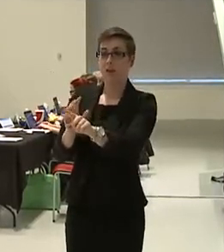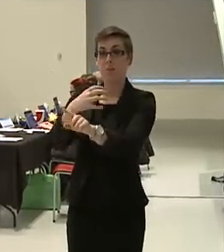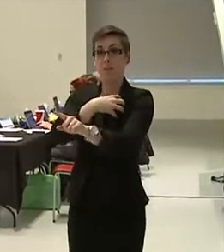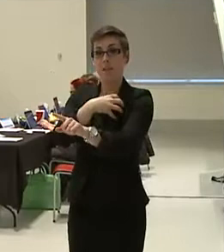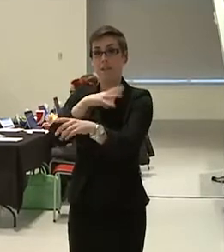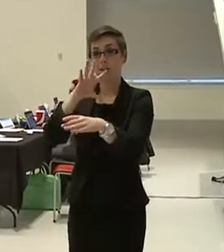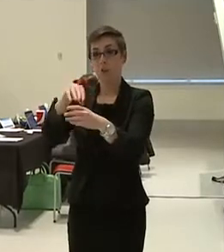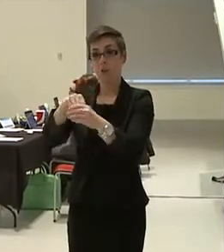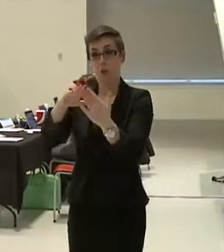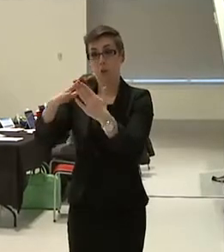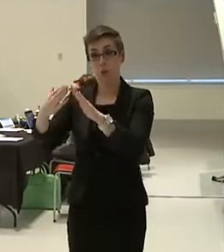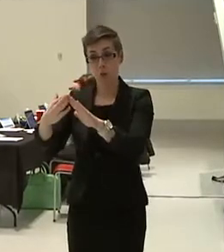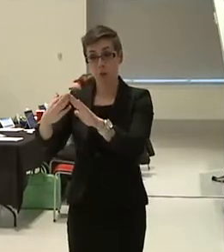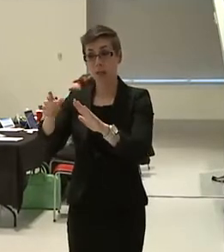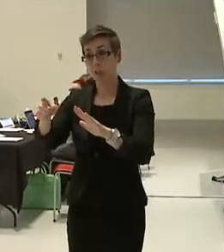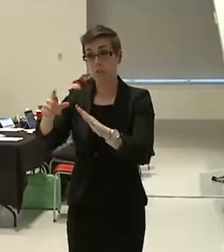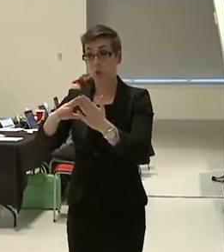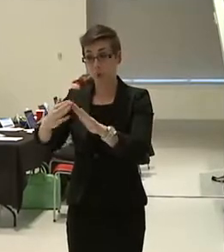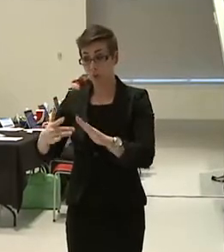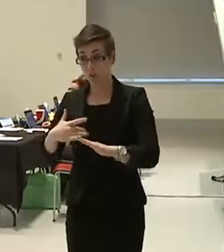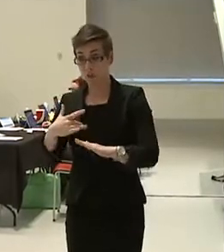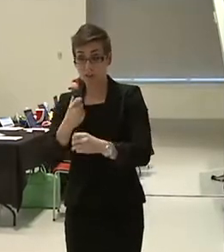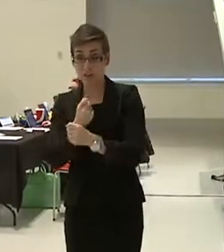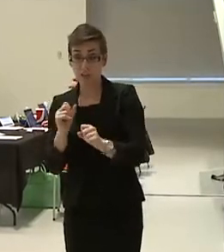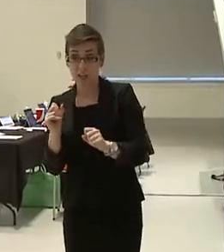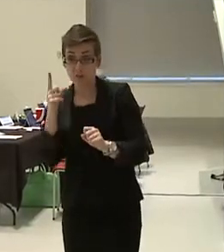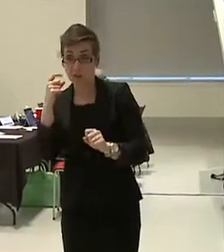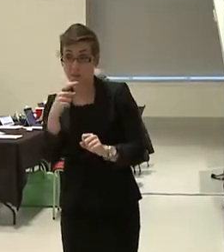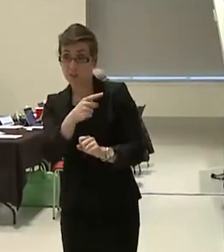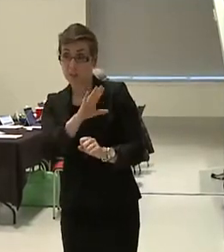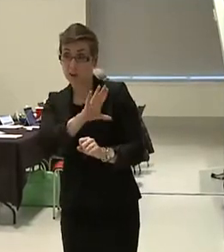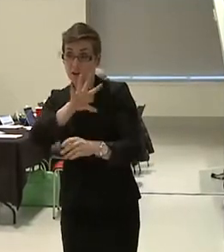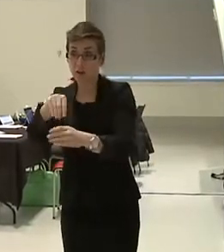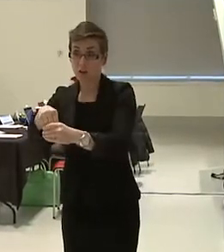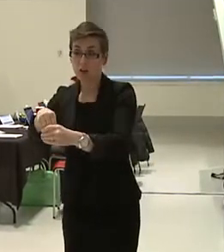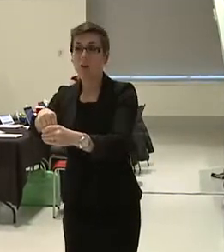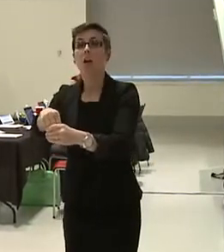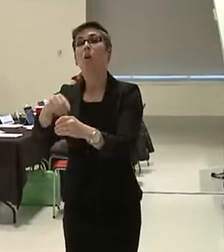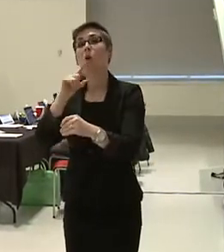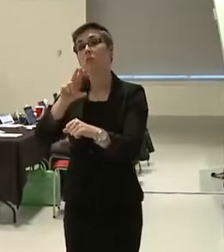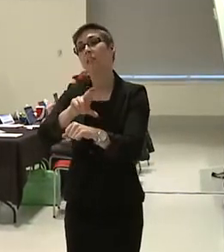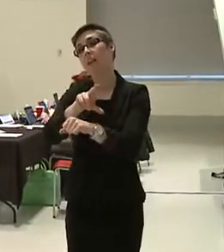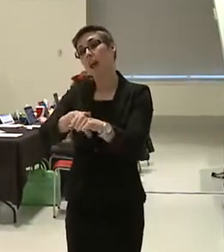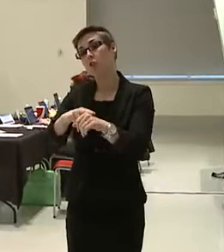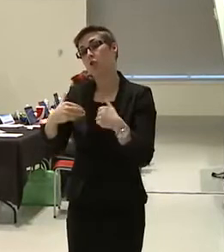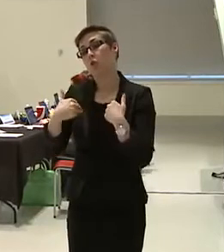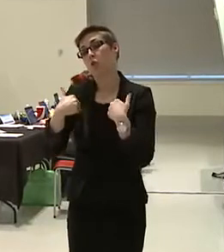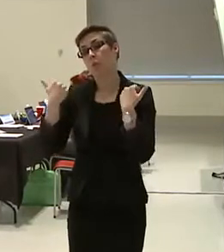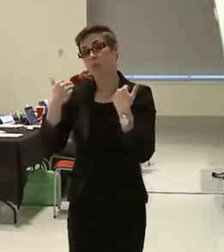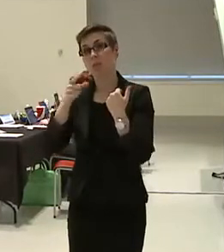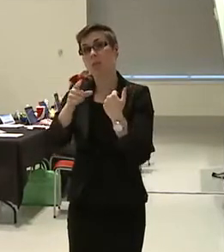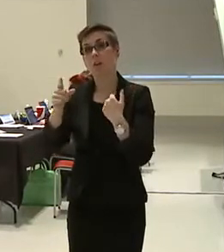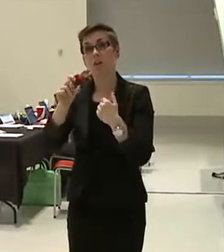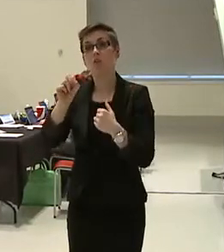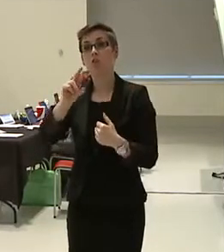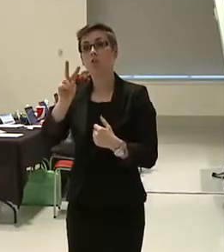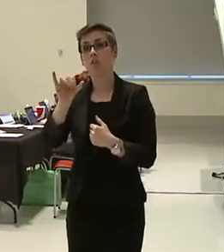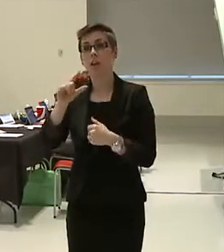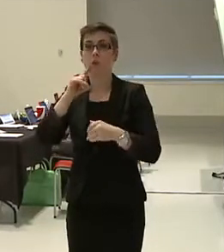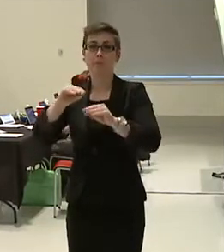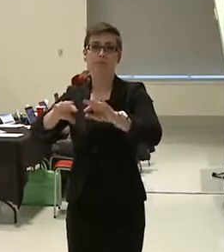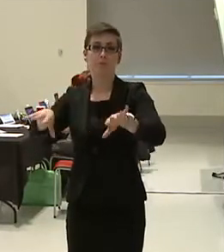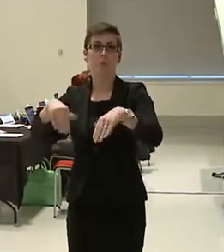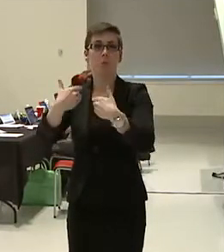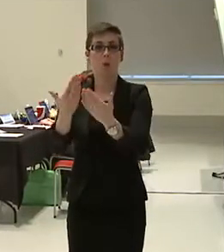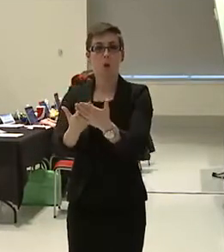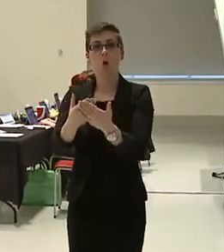make them feel safe, or a question akin to this on the National Youth Risk Behavior Survey that is distributed to most high school and many